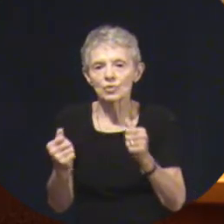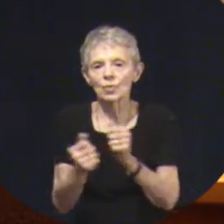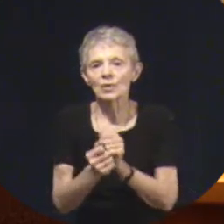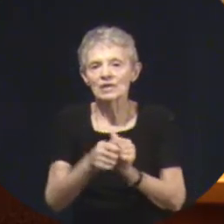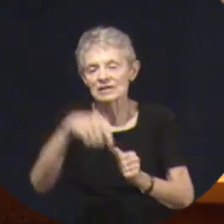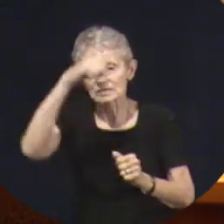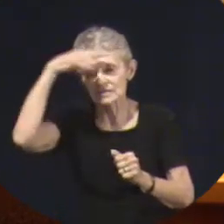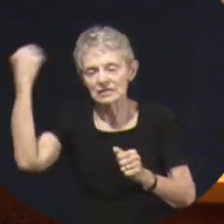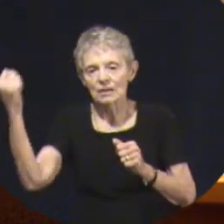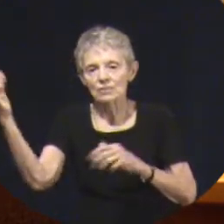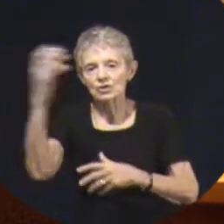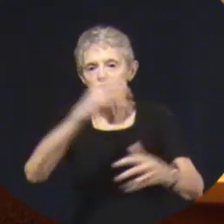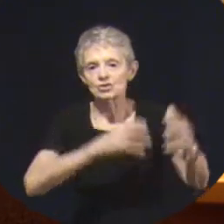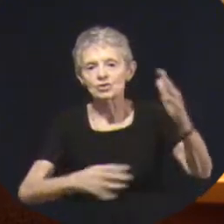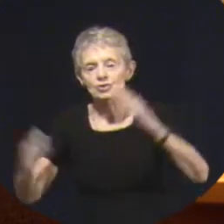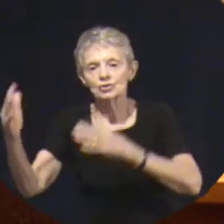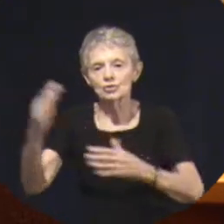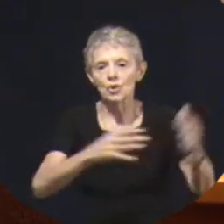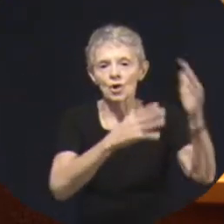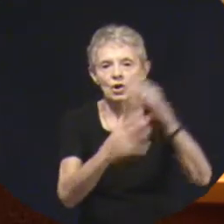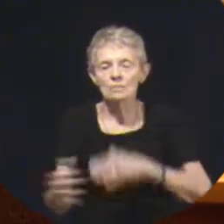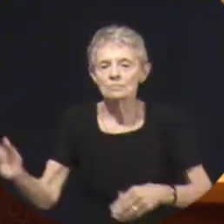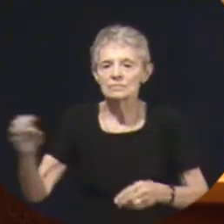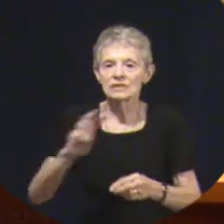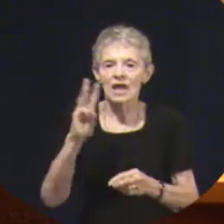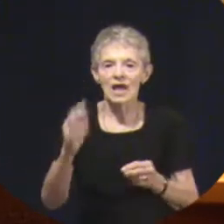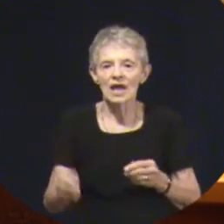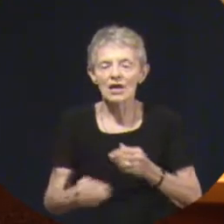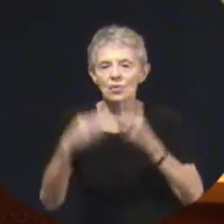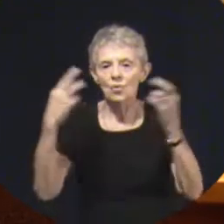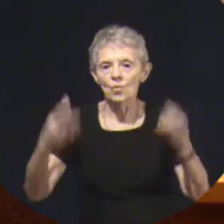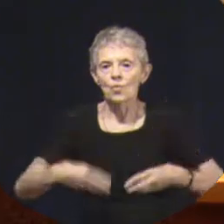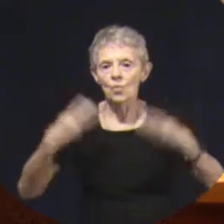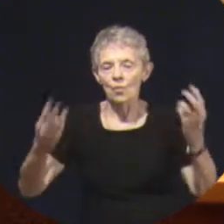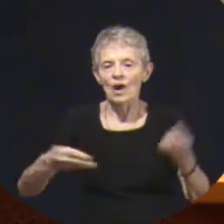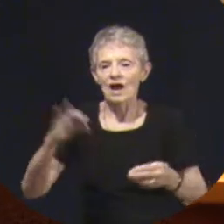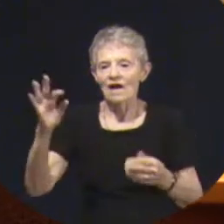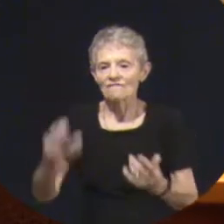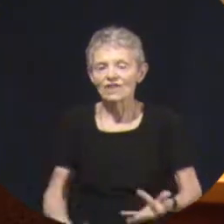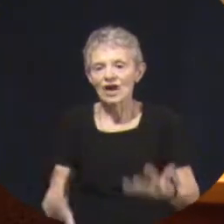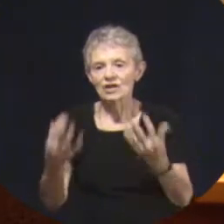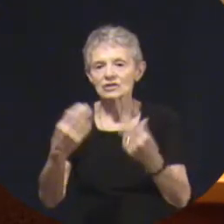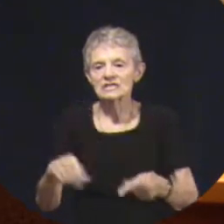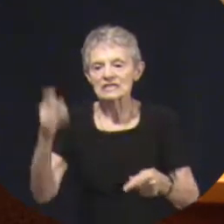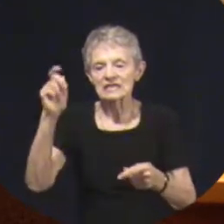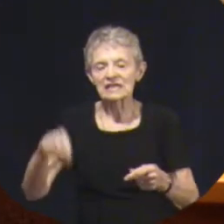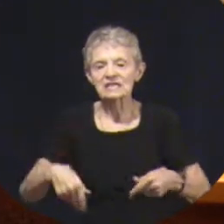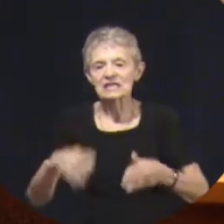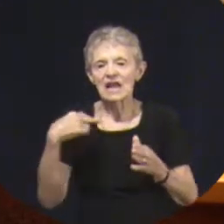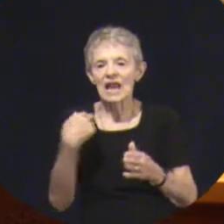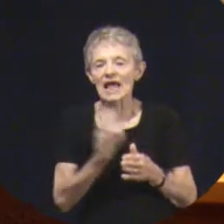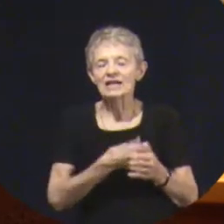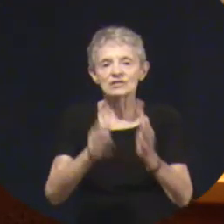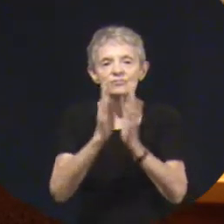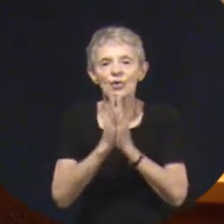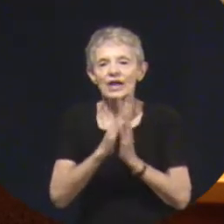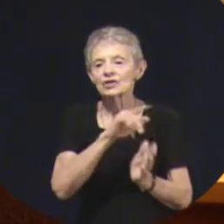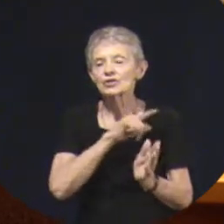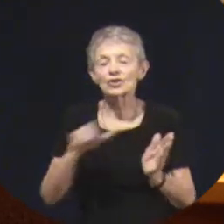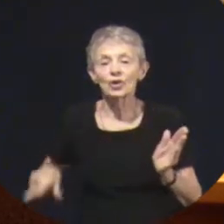floods, and for all who respond to their needs with generous hearts, let us pray to the Lord. Lord, hear our